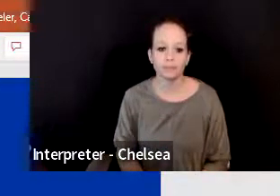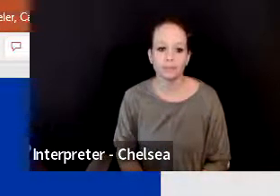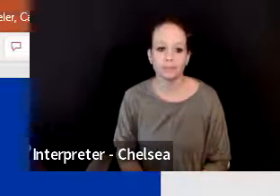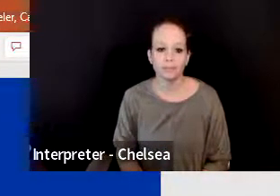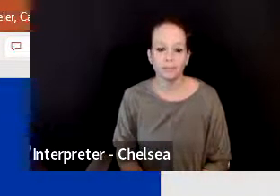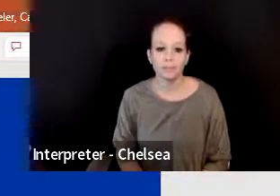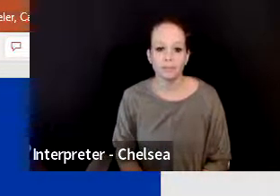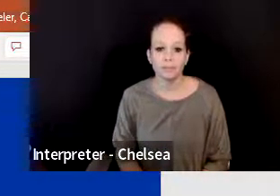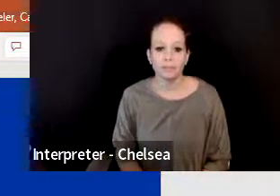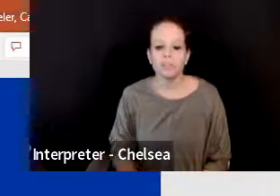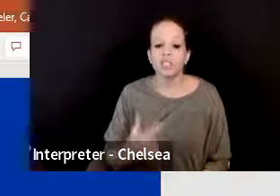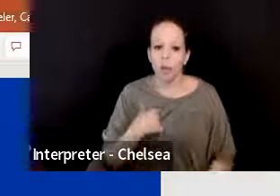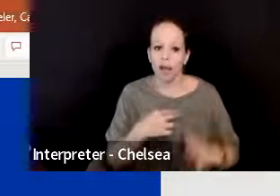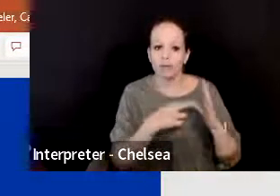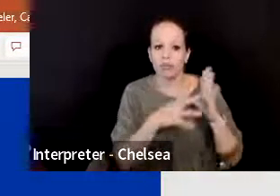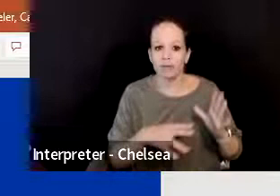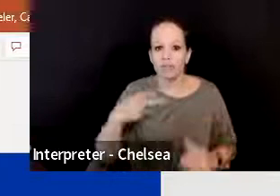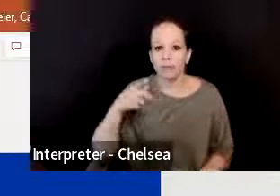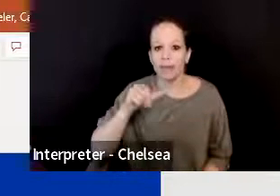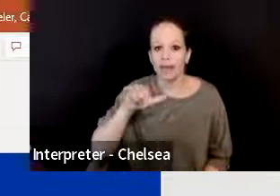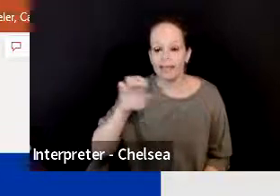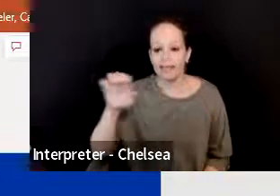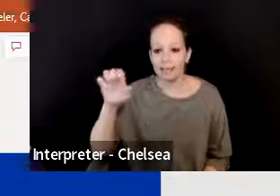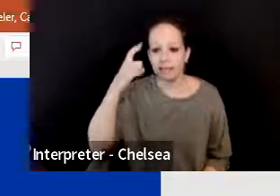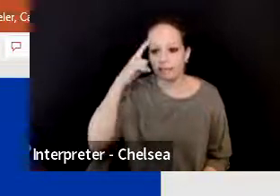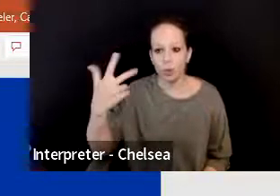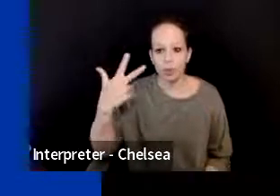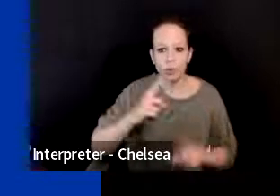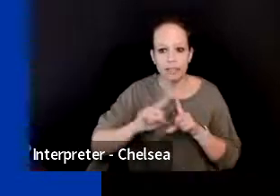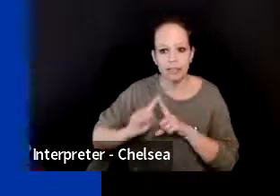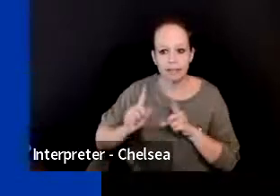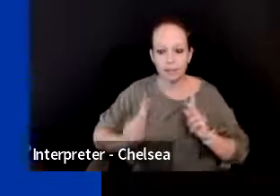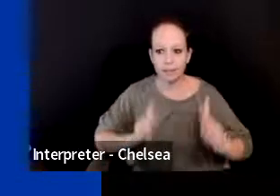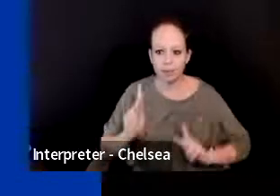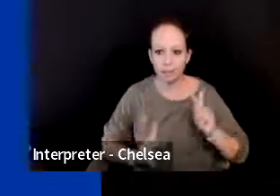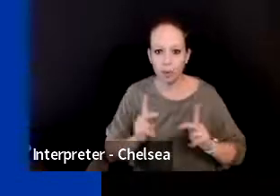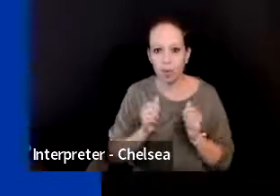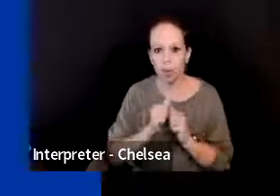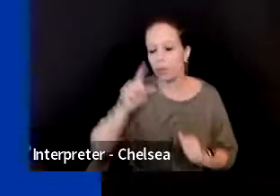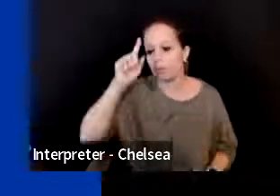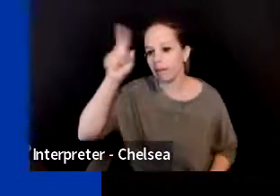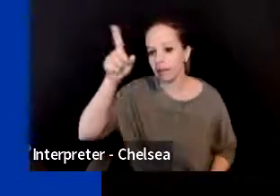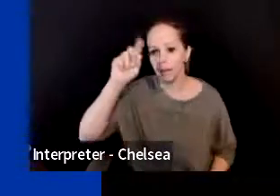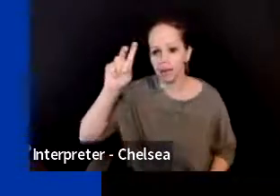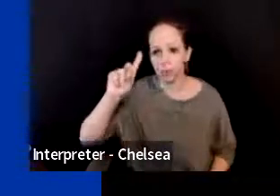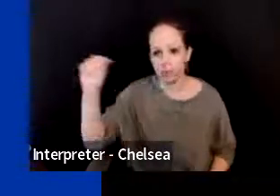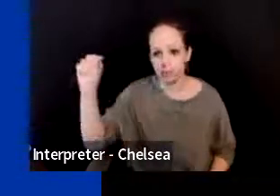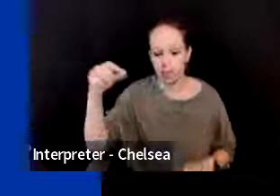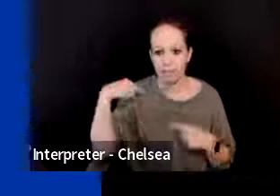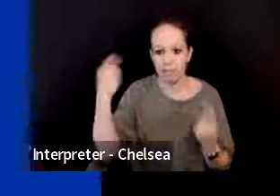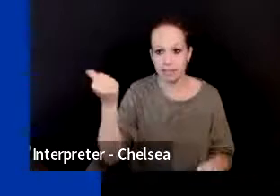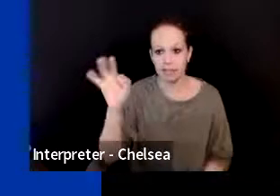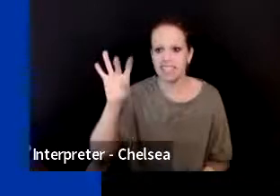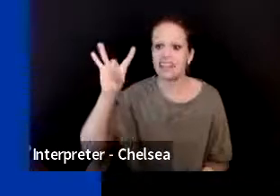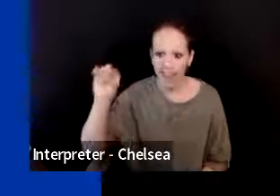So I have been a representative payee for 3 different people with an intellectual disability since